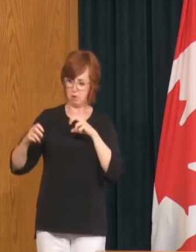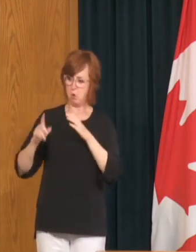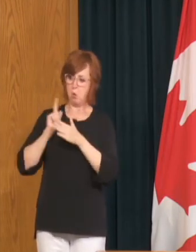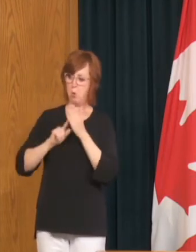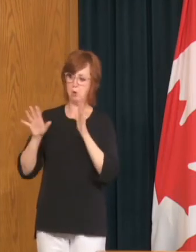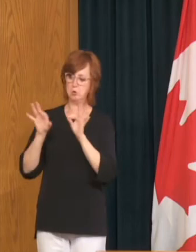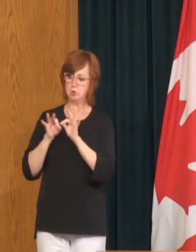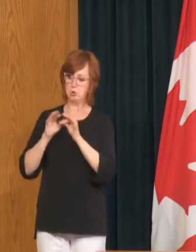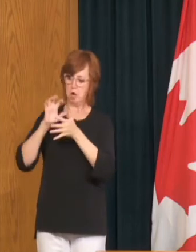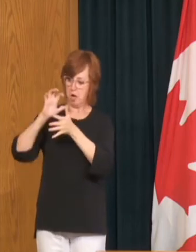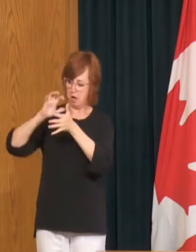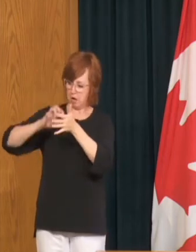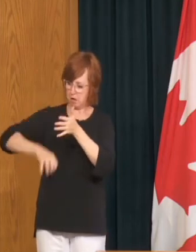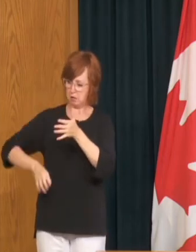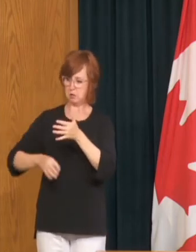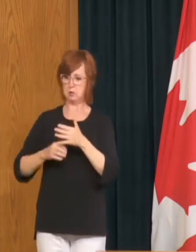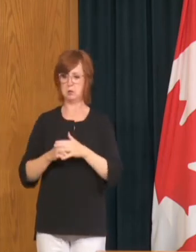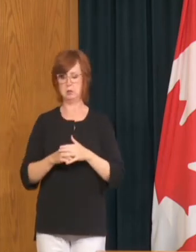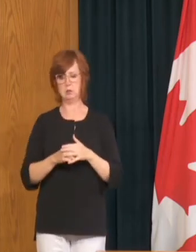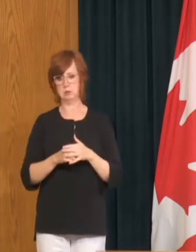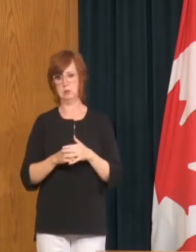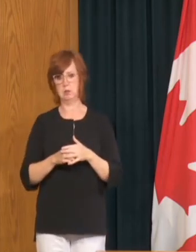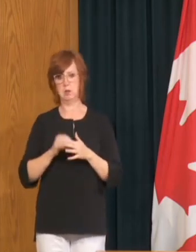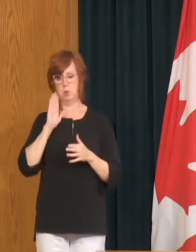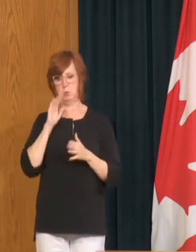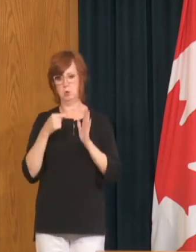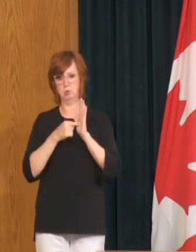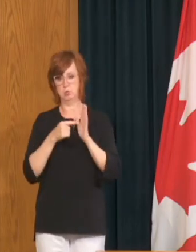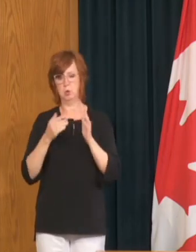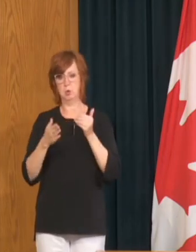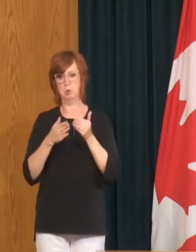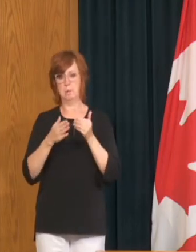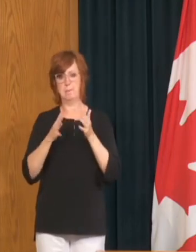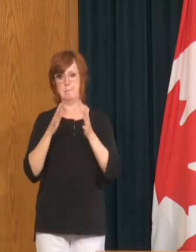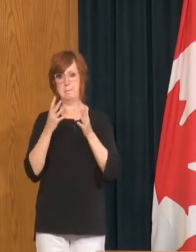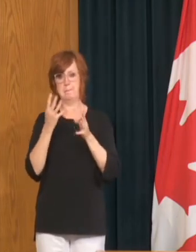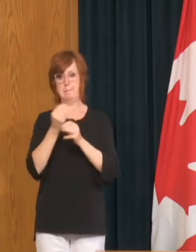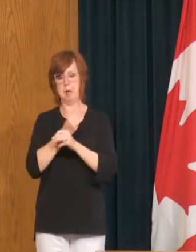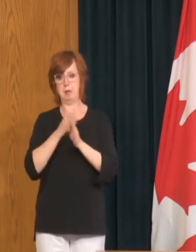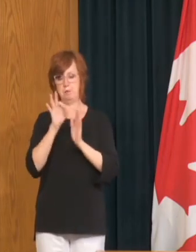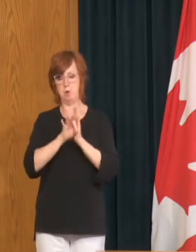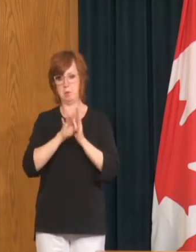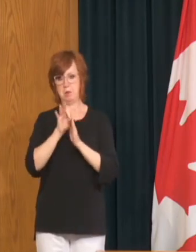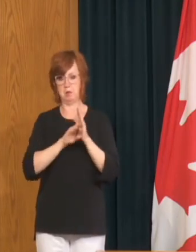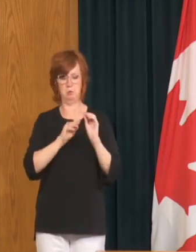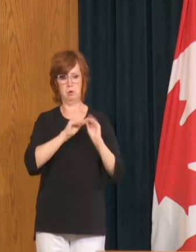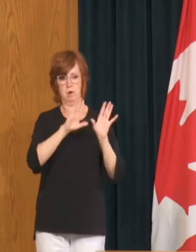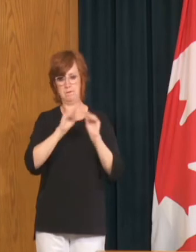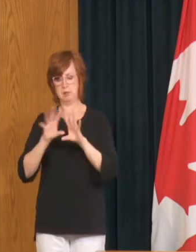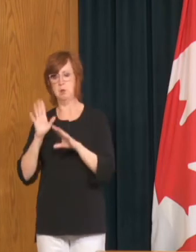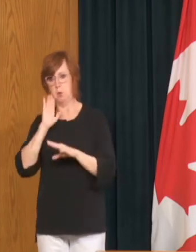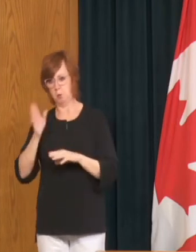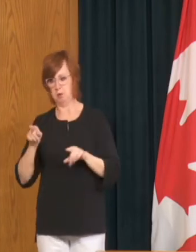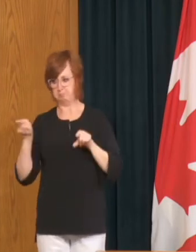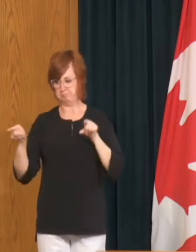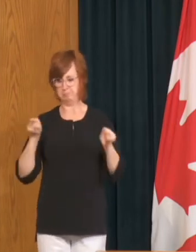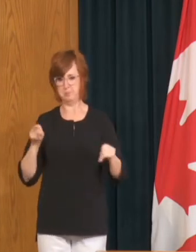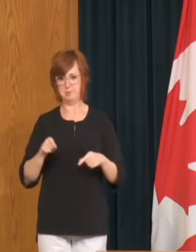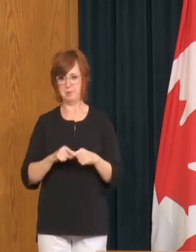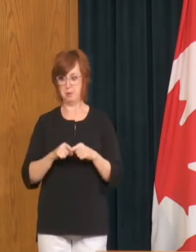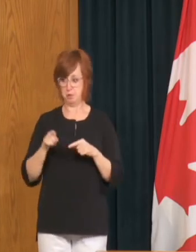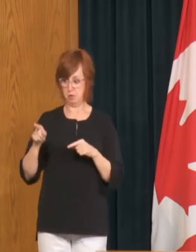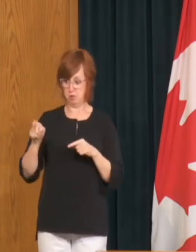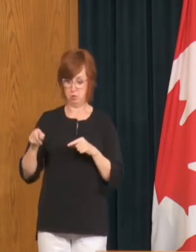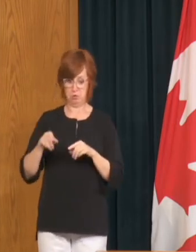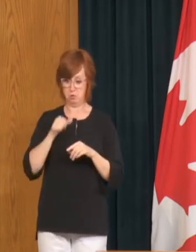their platform, and then it will be pretty simple math as to who will or will not have to look at raising